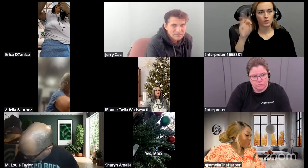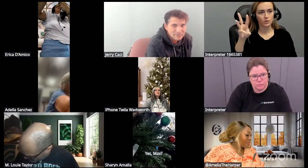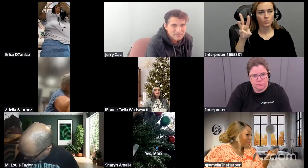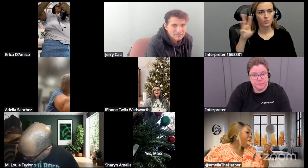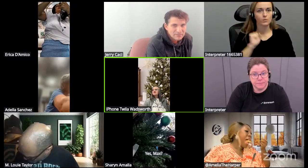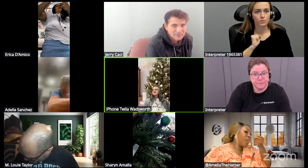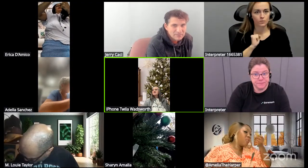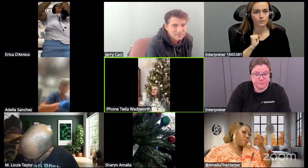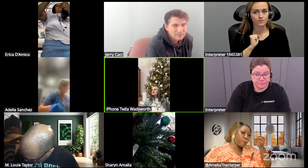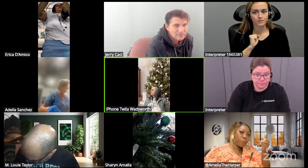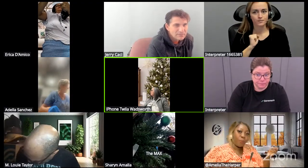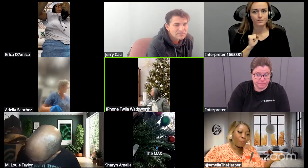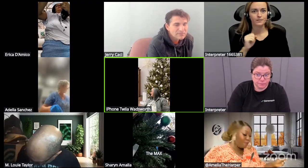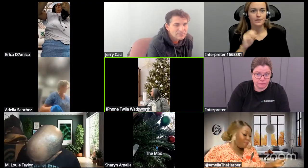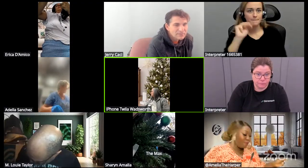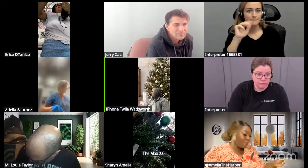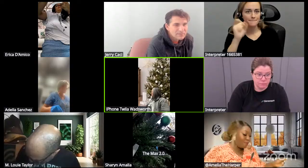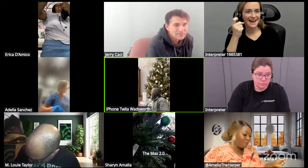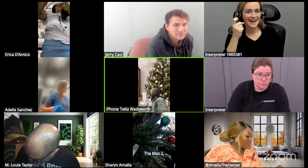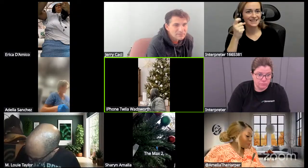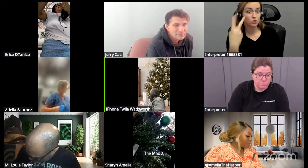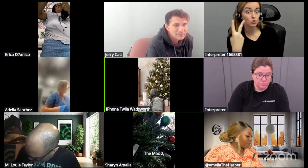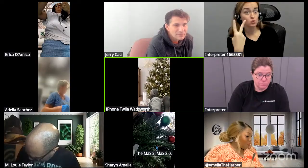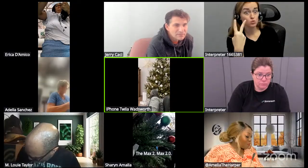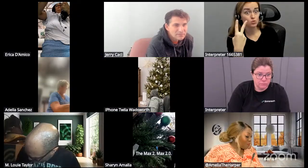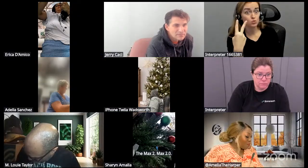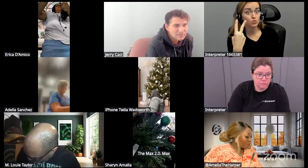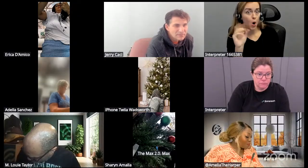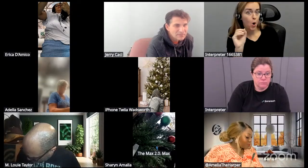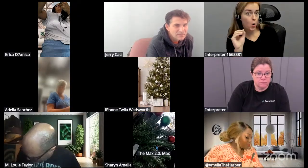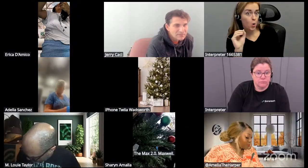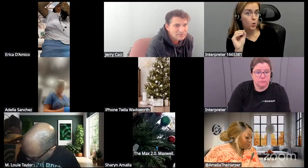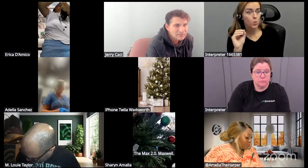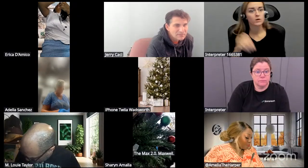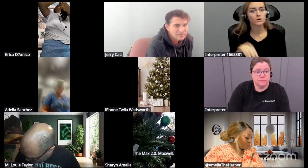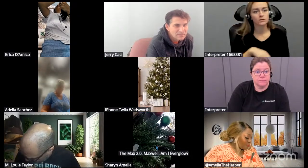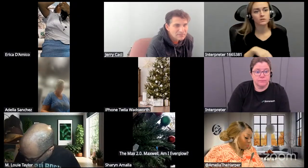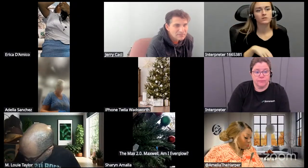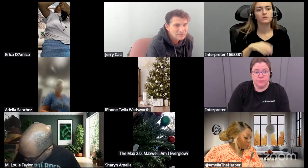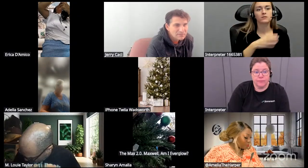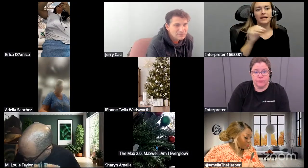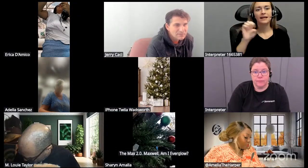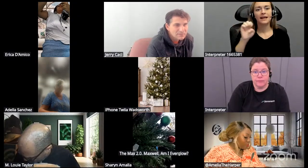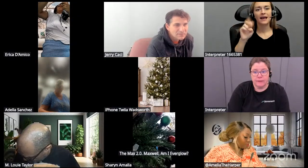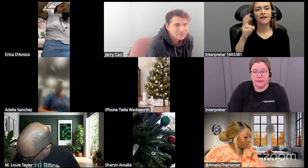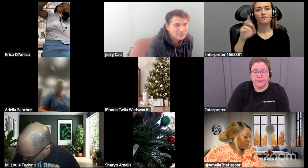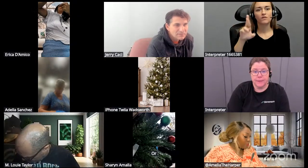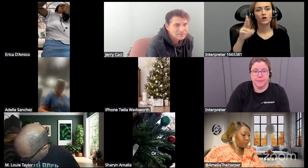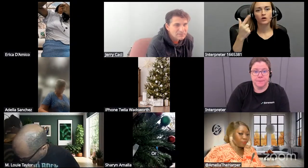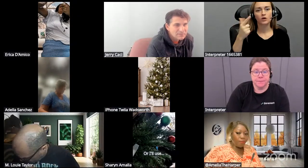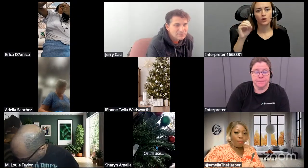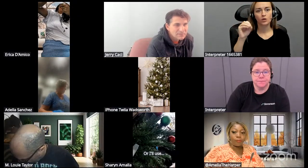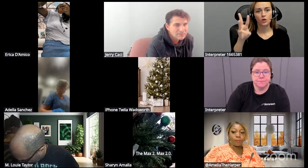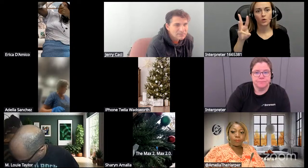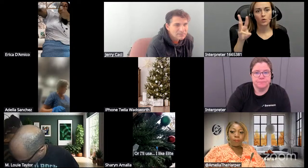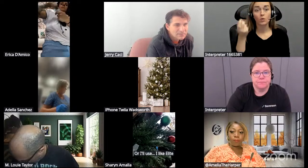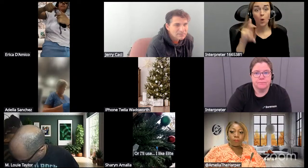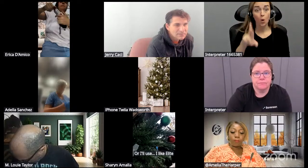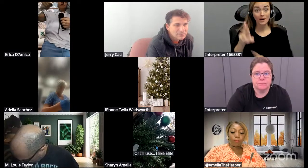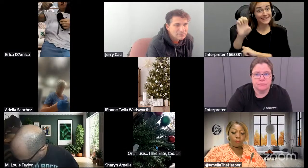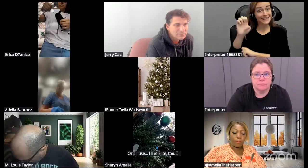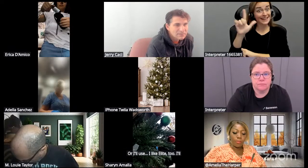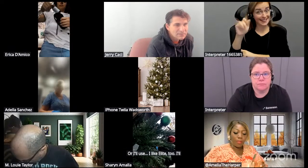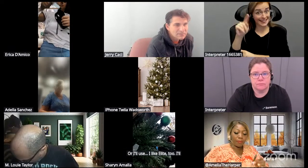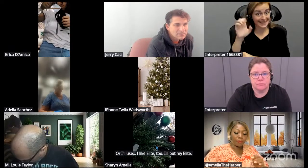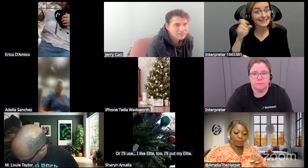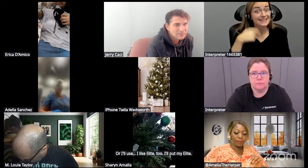the The Max Max 2O, 2, Max 2O. Max 2O and my Everglow. Or I like Elite too. I'll put my